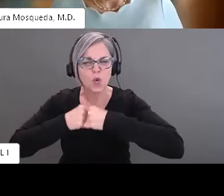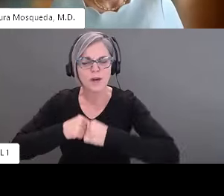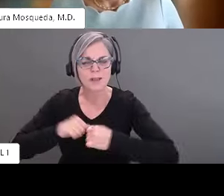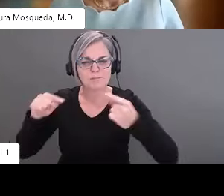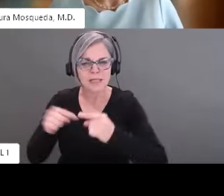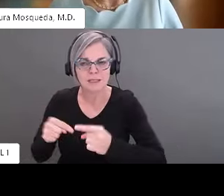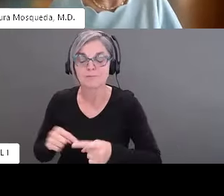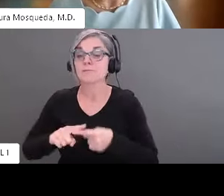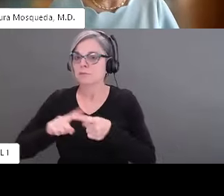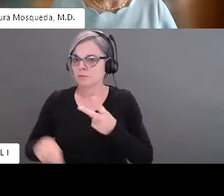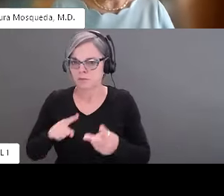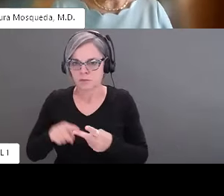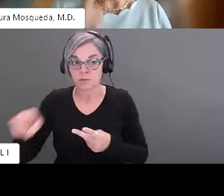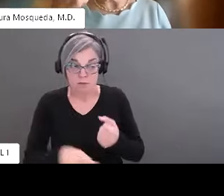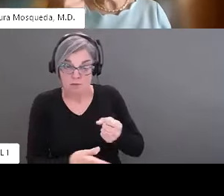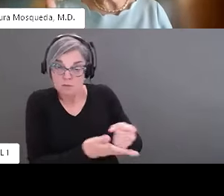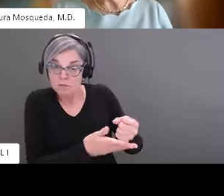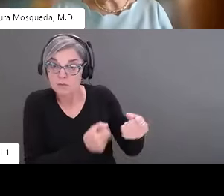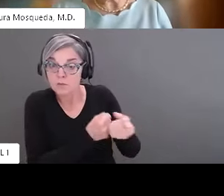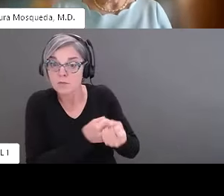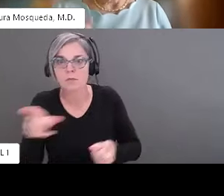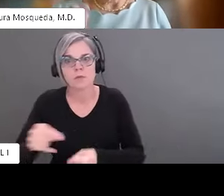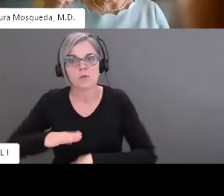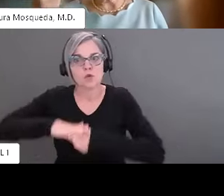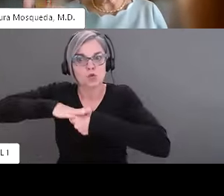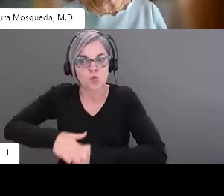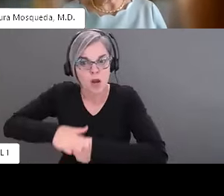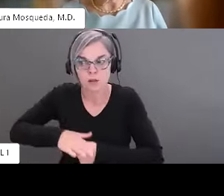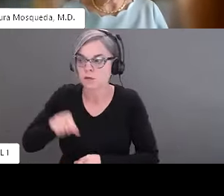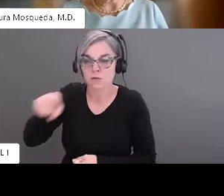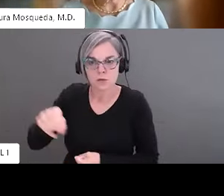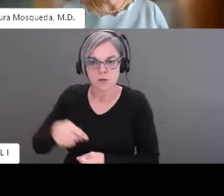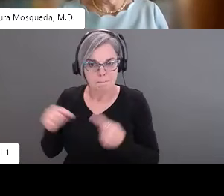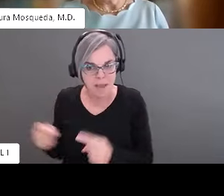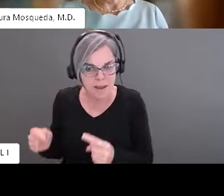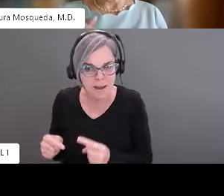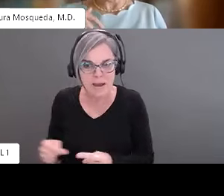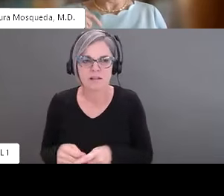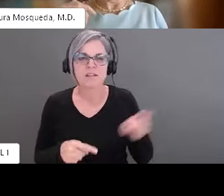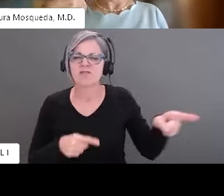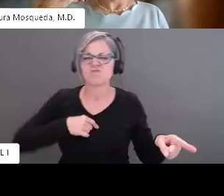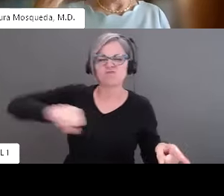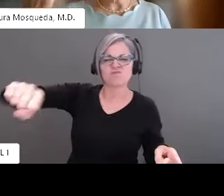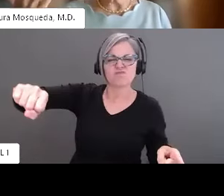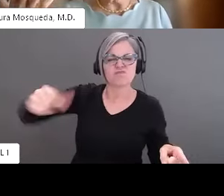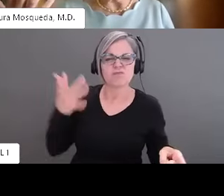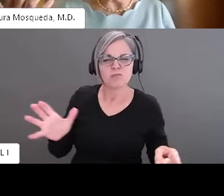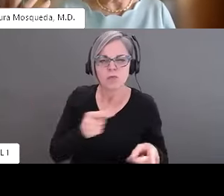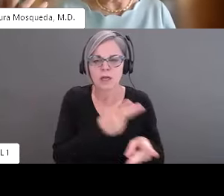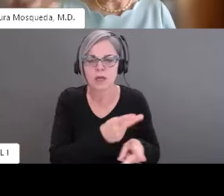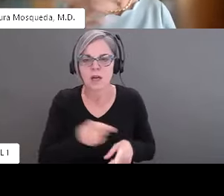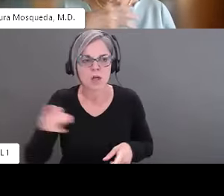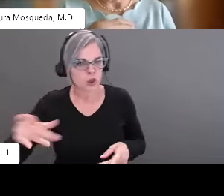stressful. She has her own pain. He's resistant to care. She starts feeling nervous all